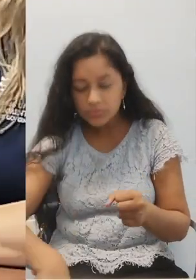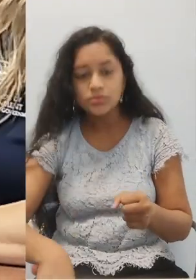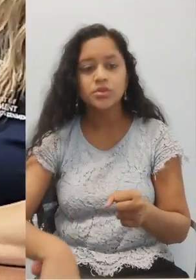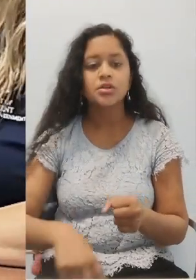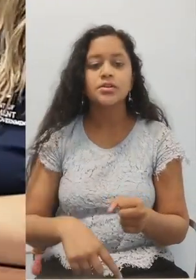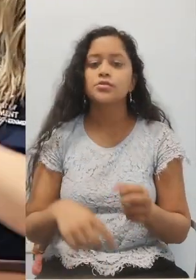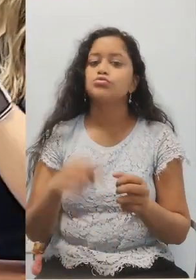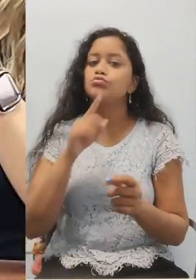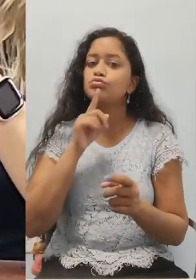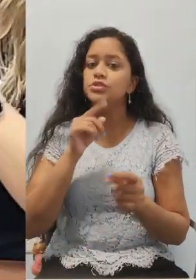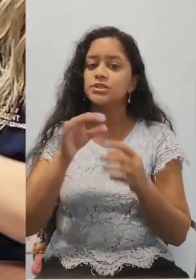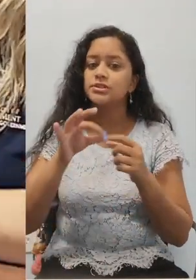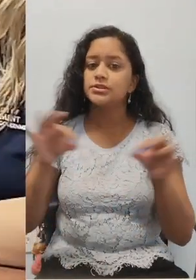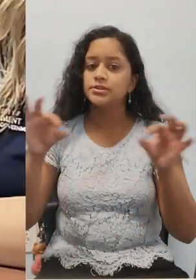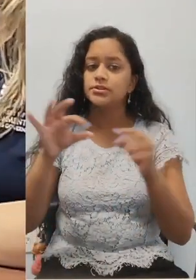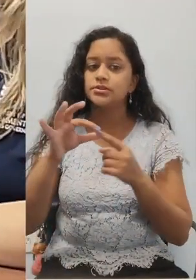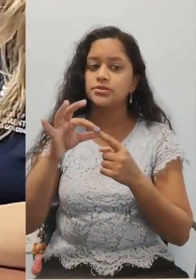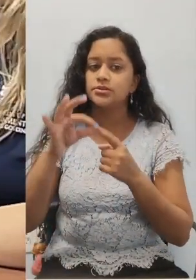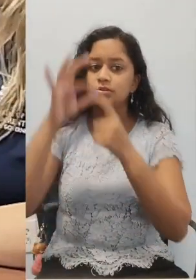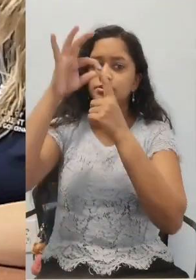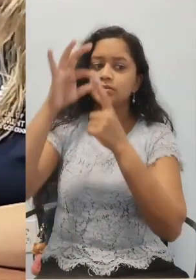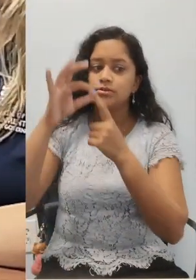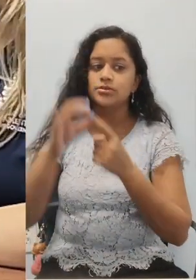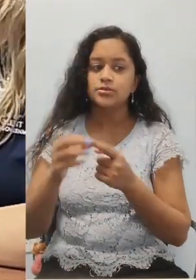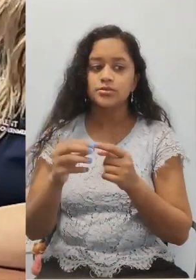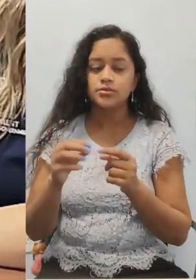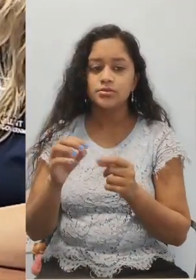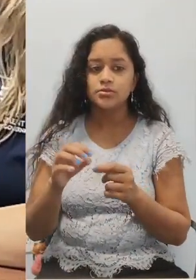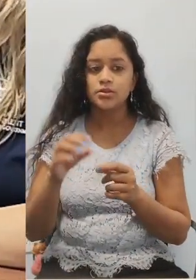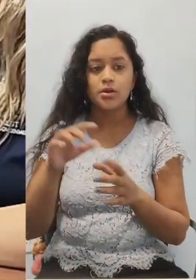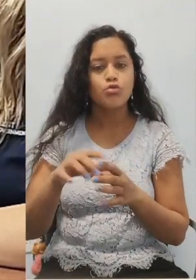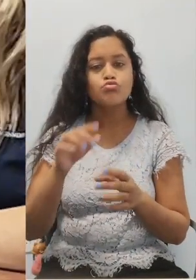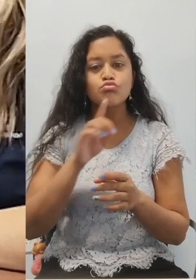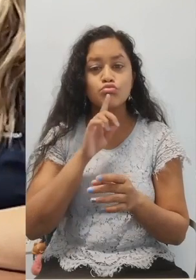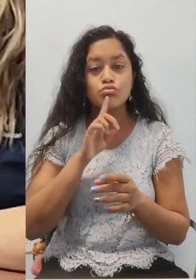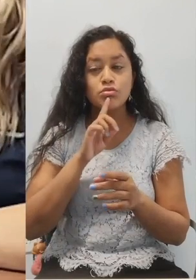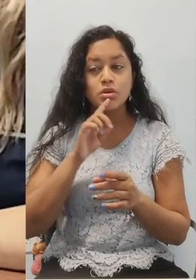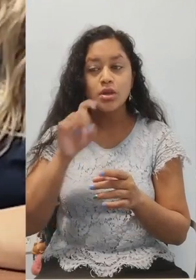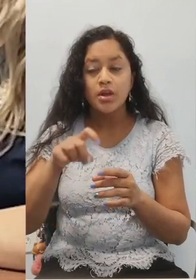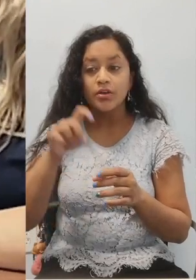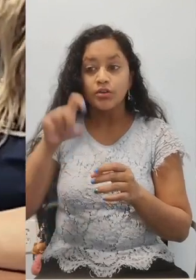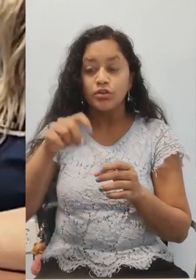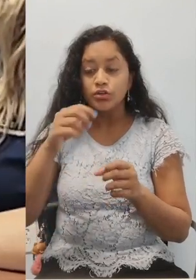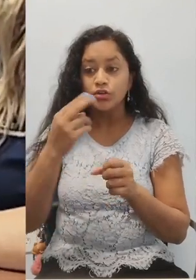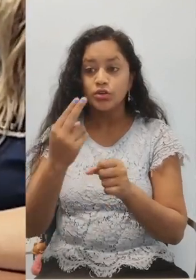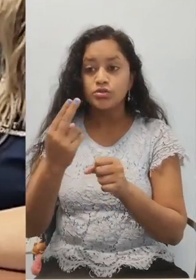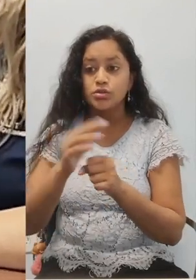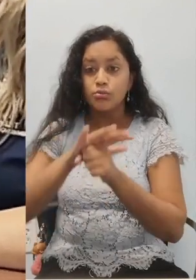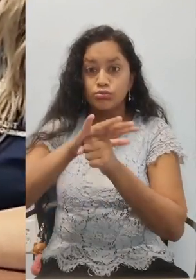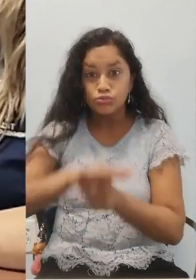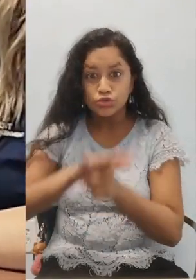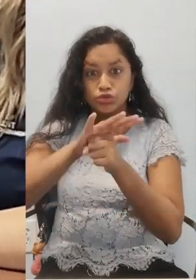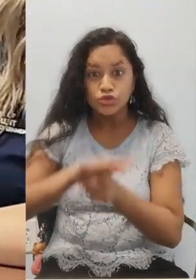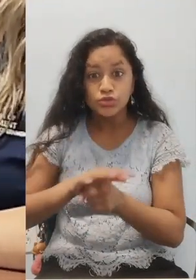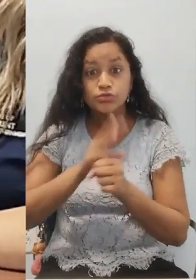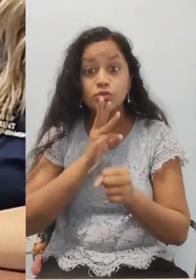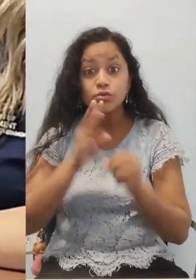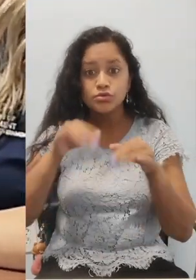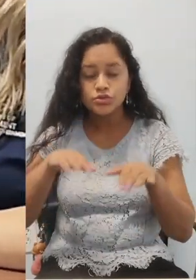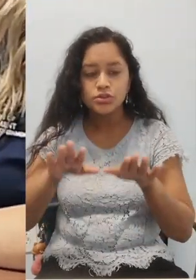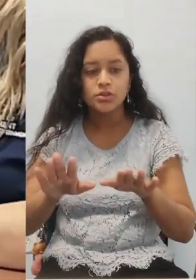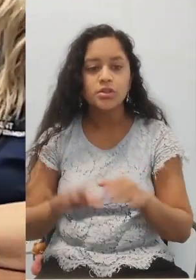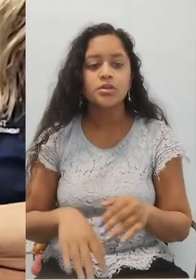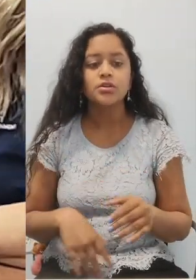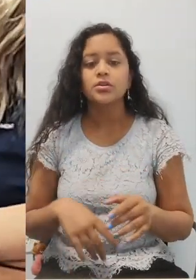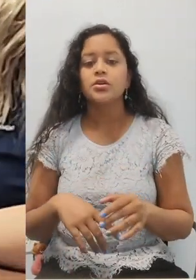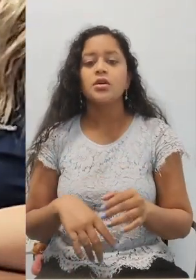So we use a range of methods. And then 2 years ago, we started going deep what I said earlier when we went down and I had a look at the